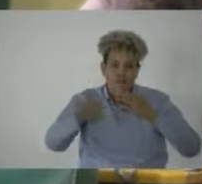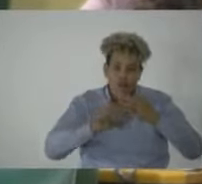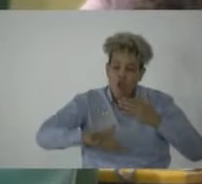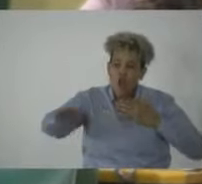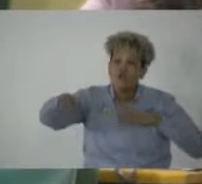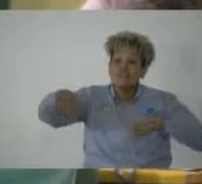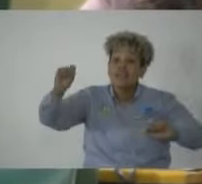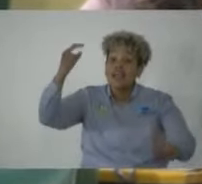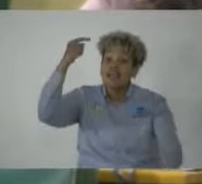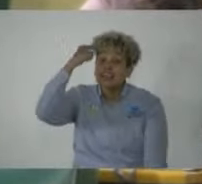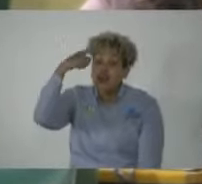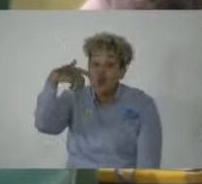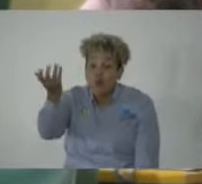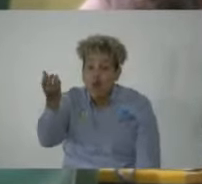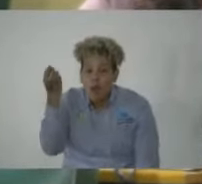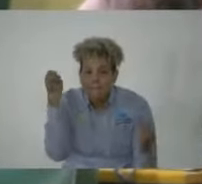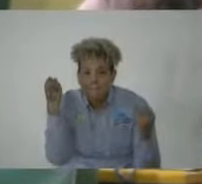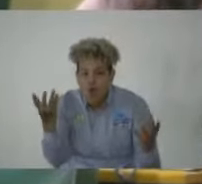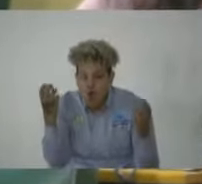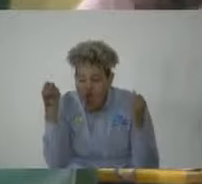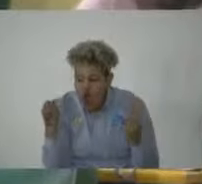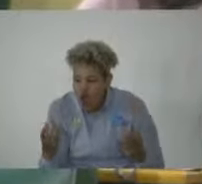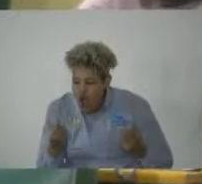taking into account multiple